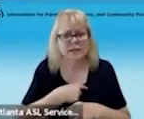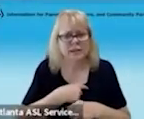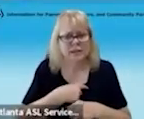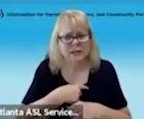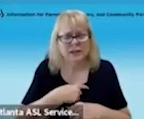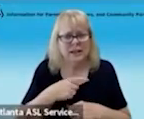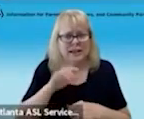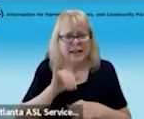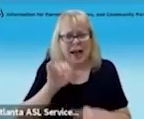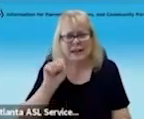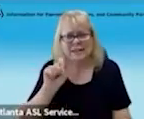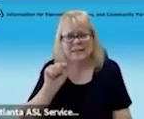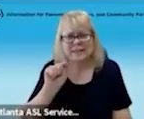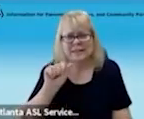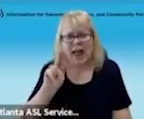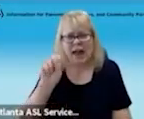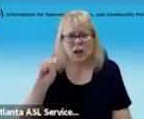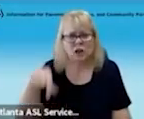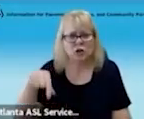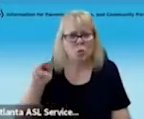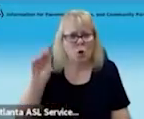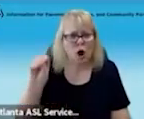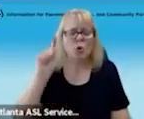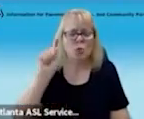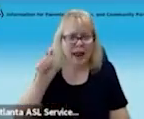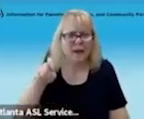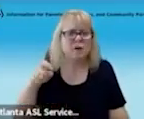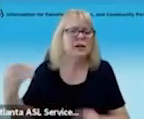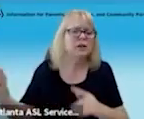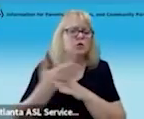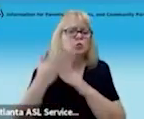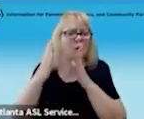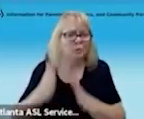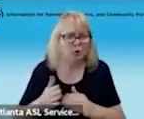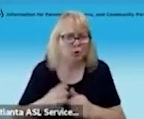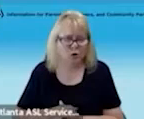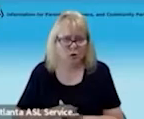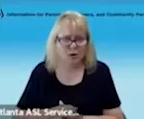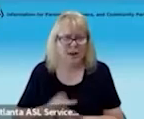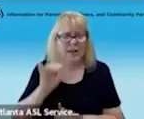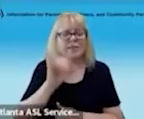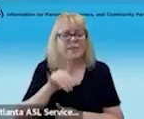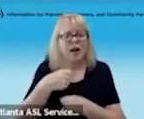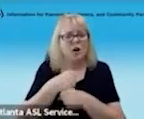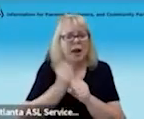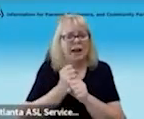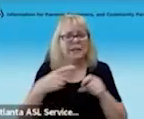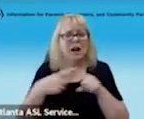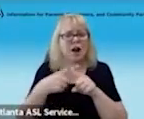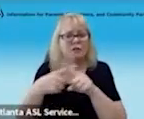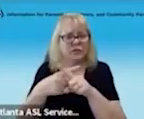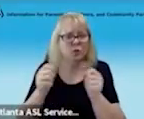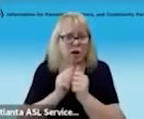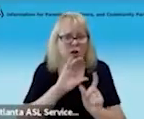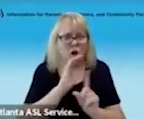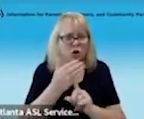in 2019. The status quo need to go. We must understand that for us to live by that word, the